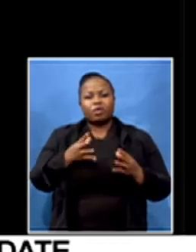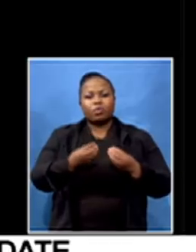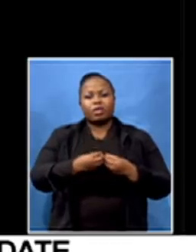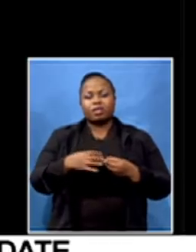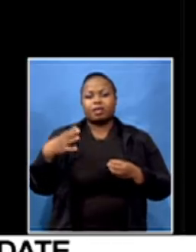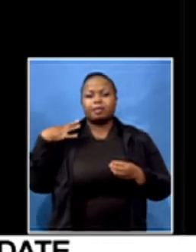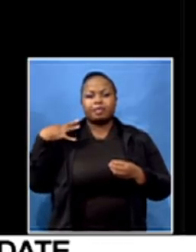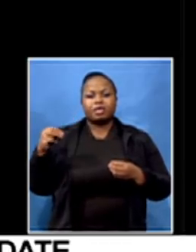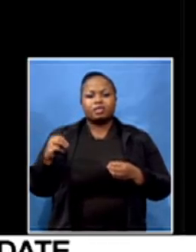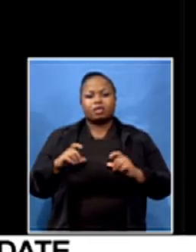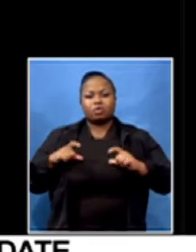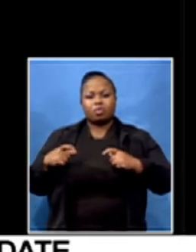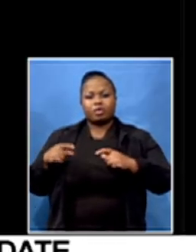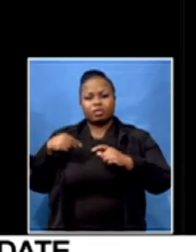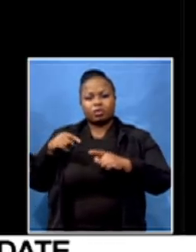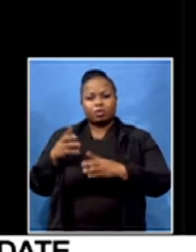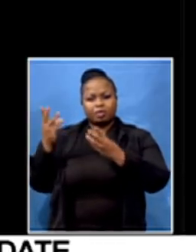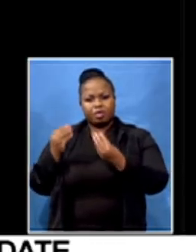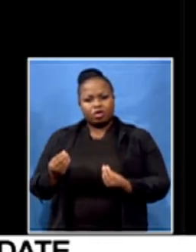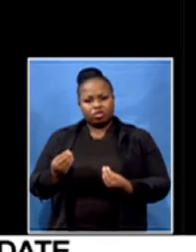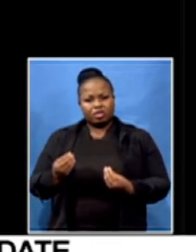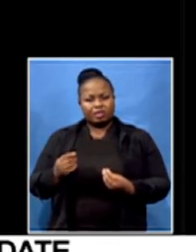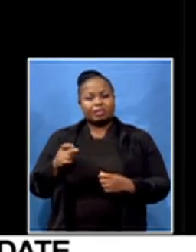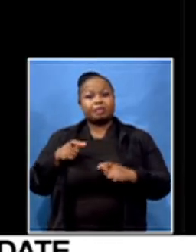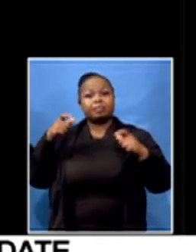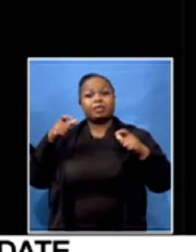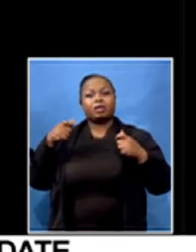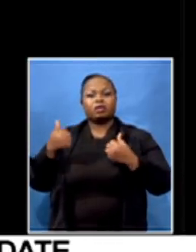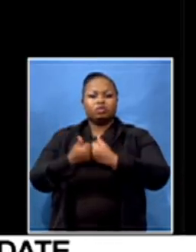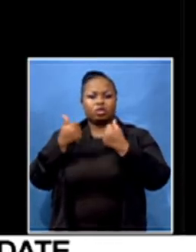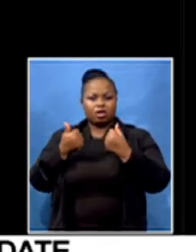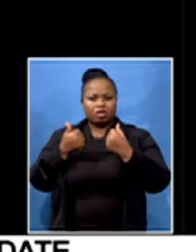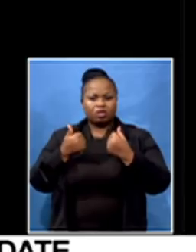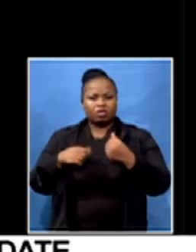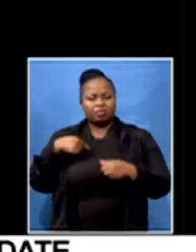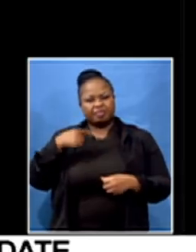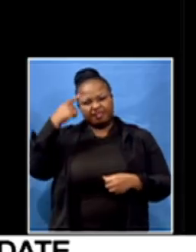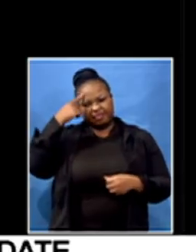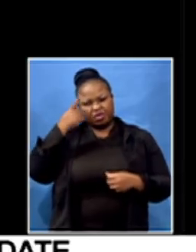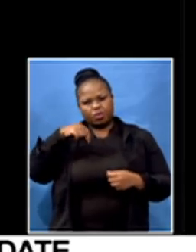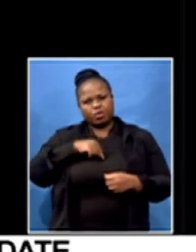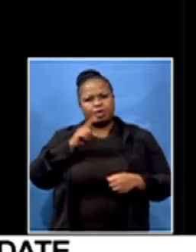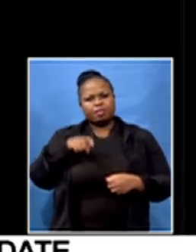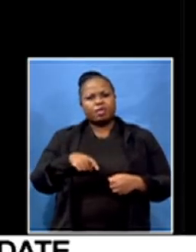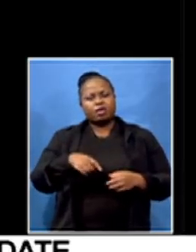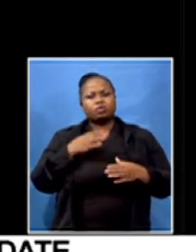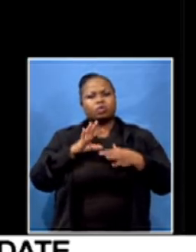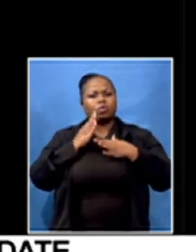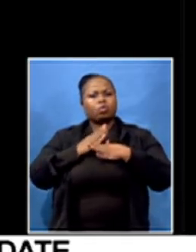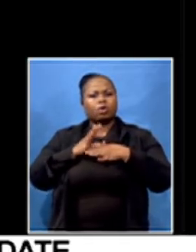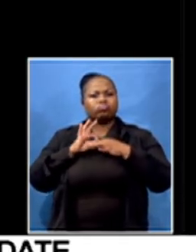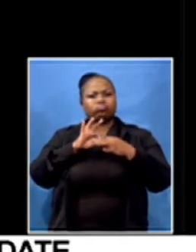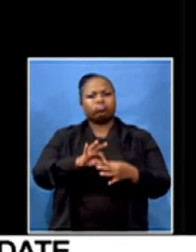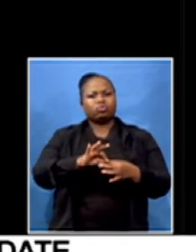Committee on Budget. It's a major challenge, and I think we have to really work together because there will obviously be